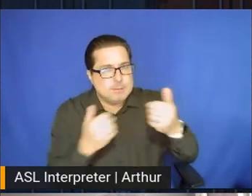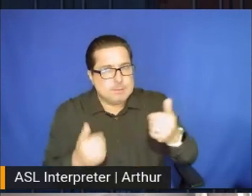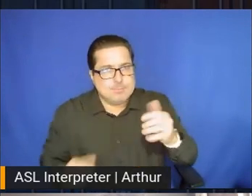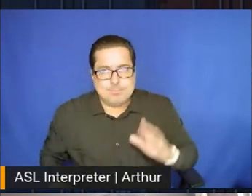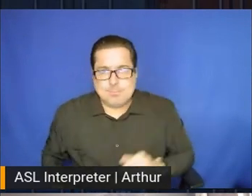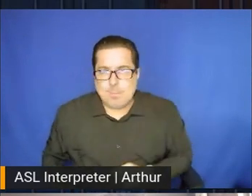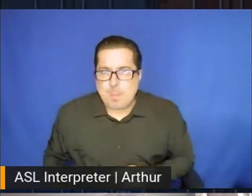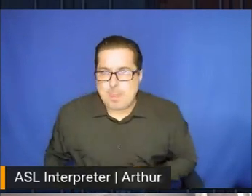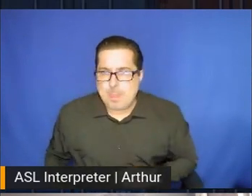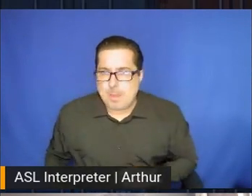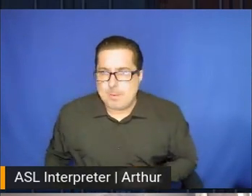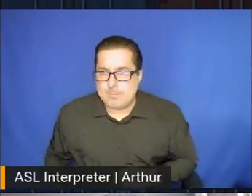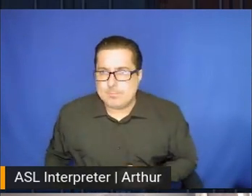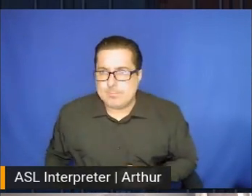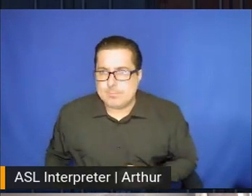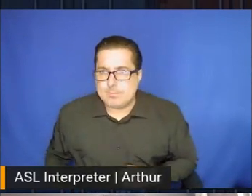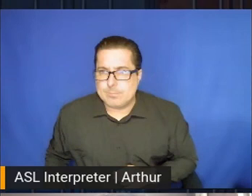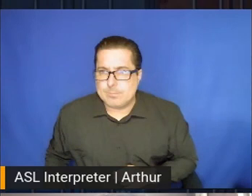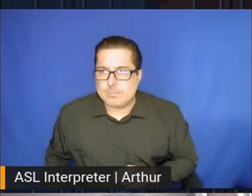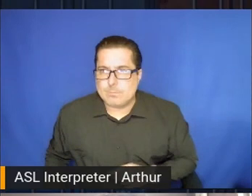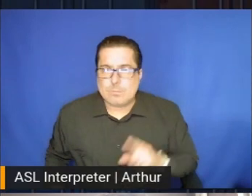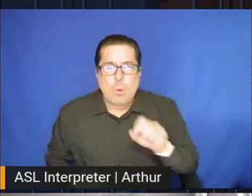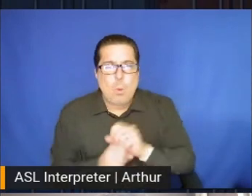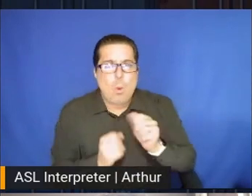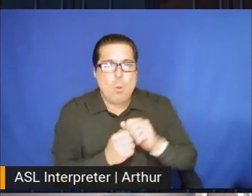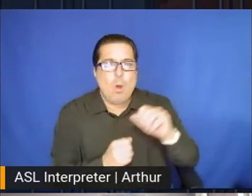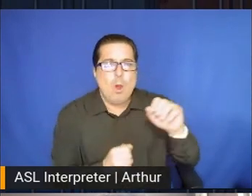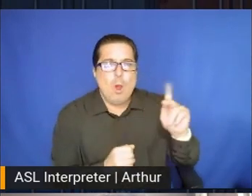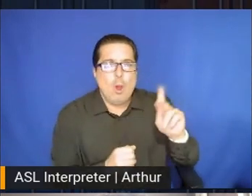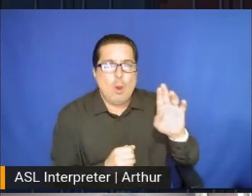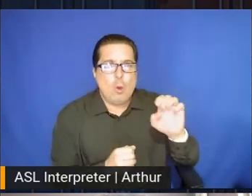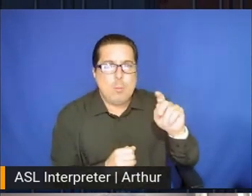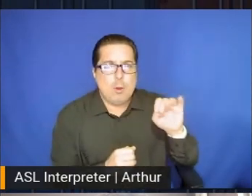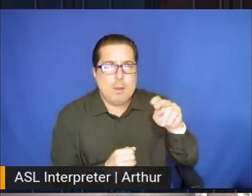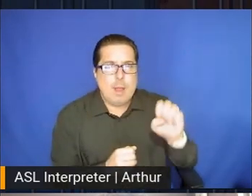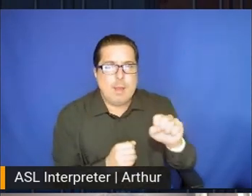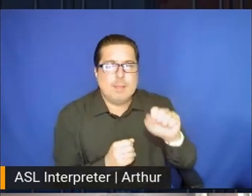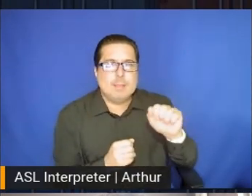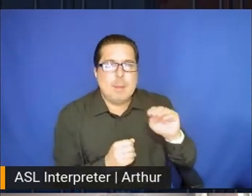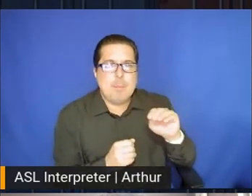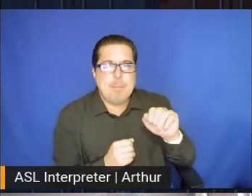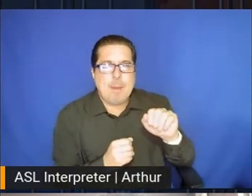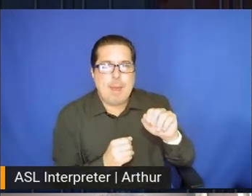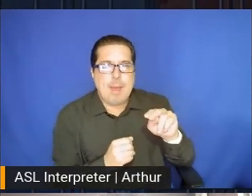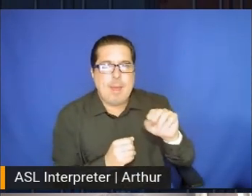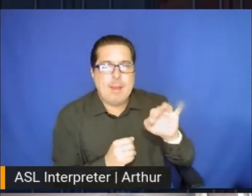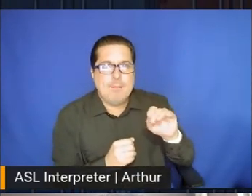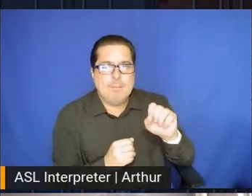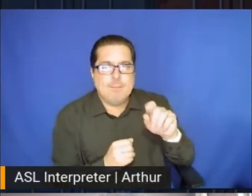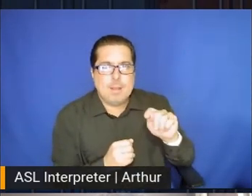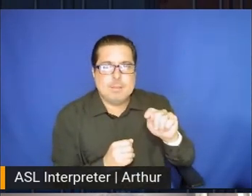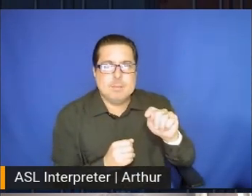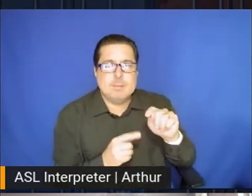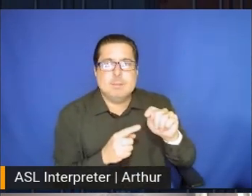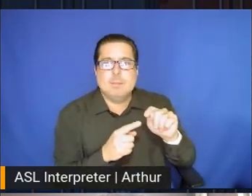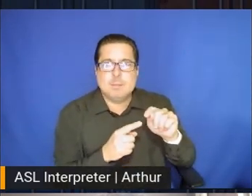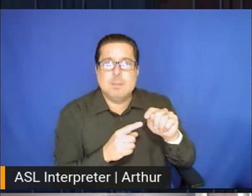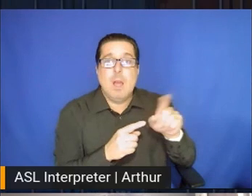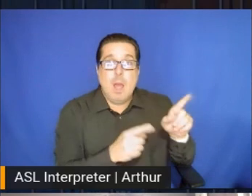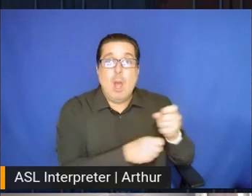with Kubernetes manifest that can be deployed to any cluster. It generates the manifest,